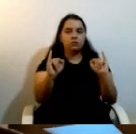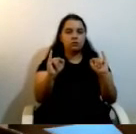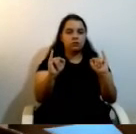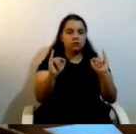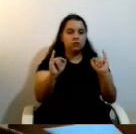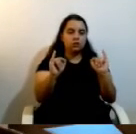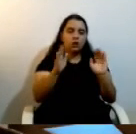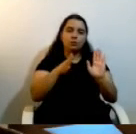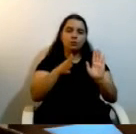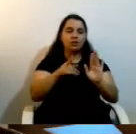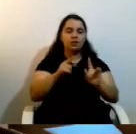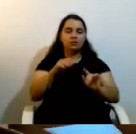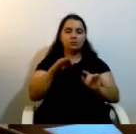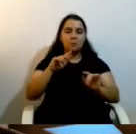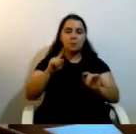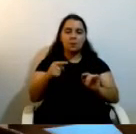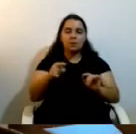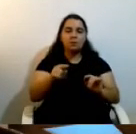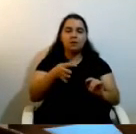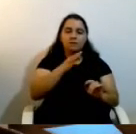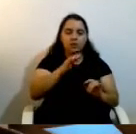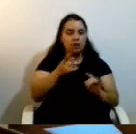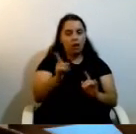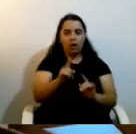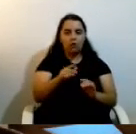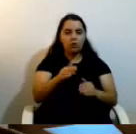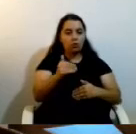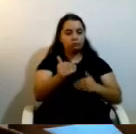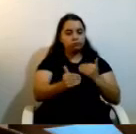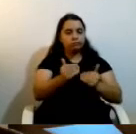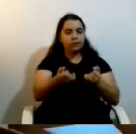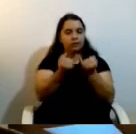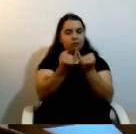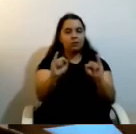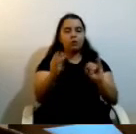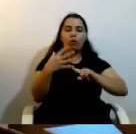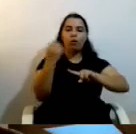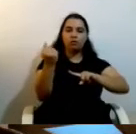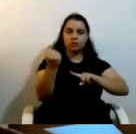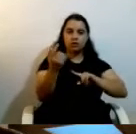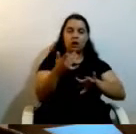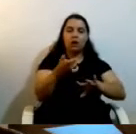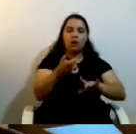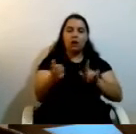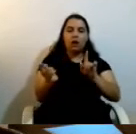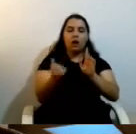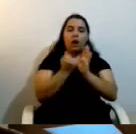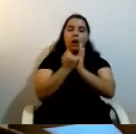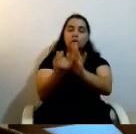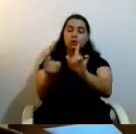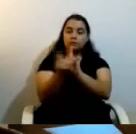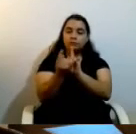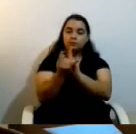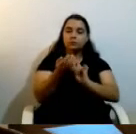child. With personal assistance, a child can learn to do things by